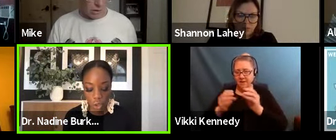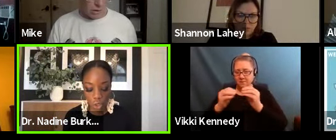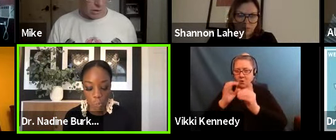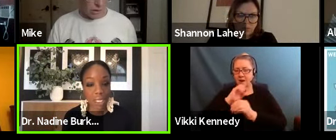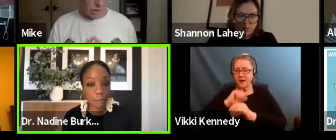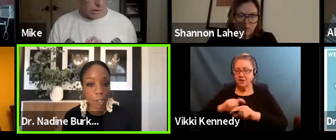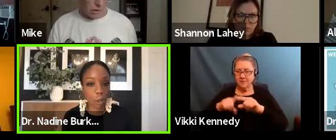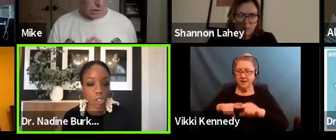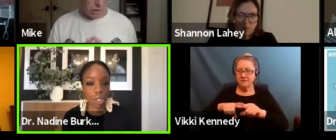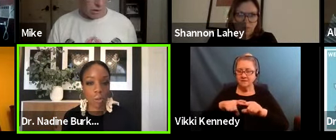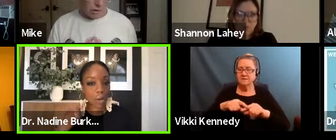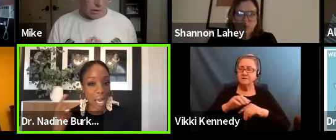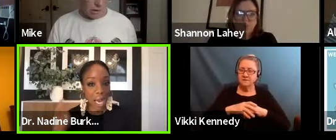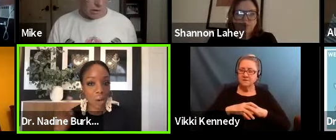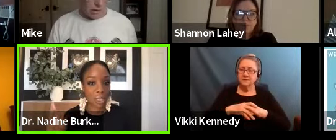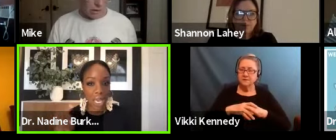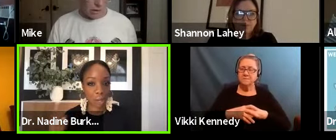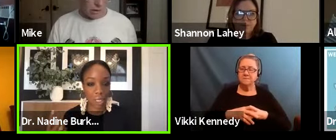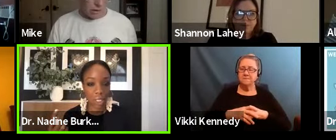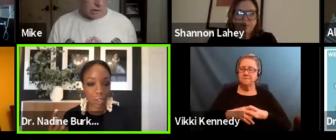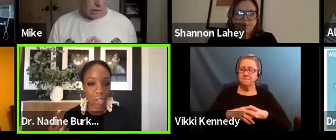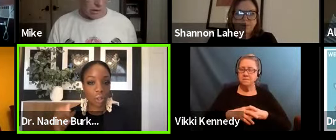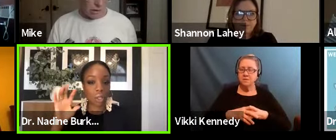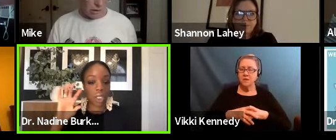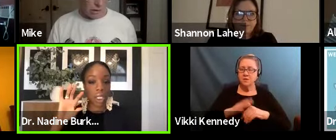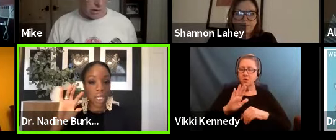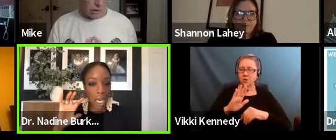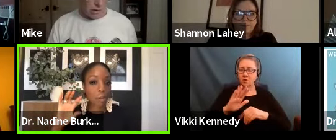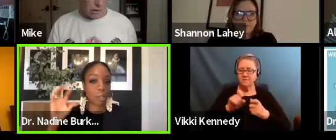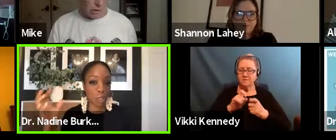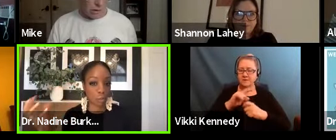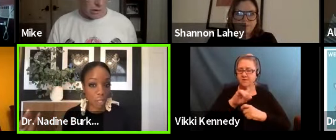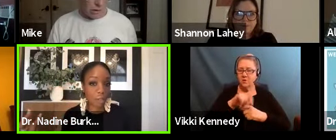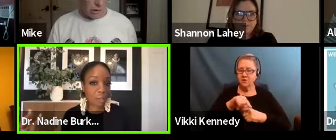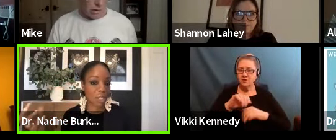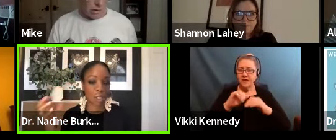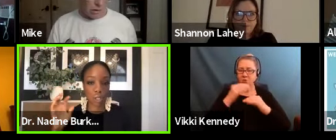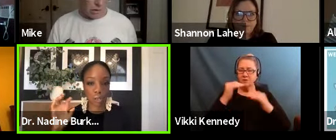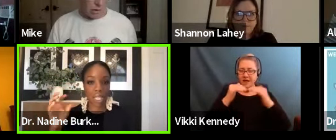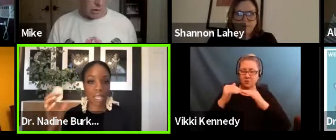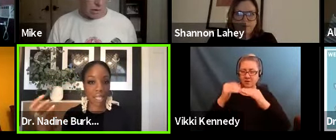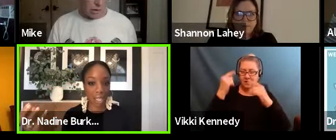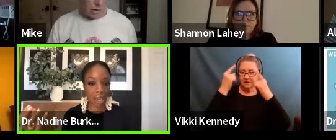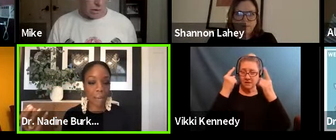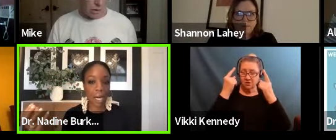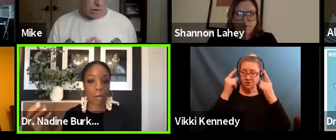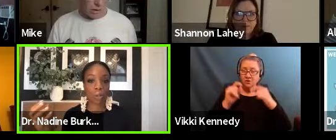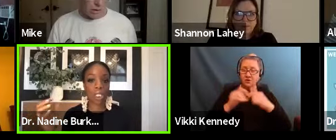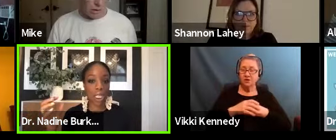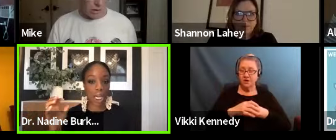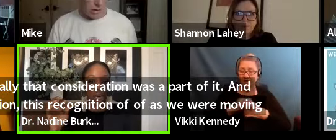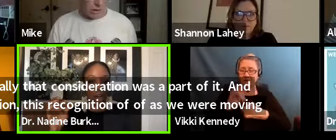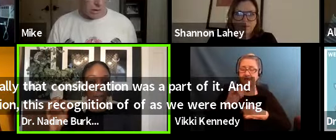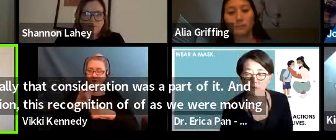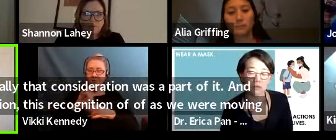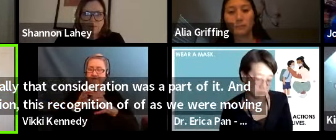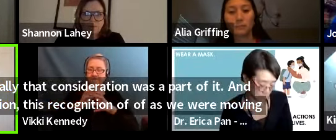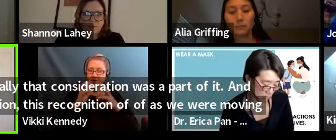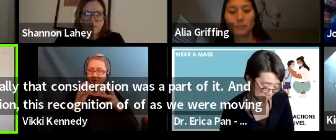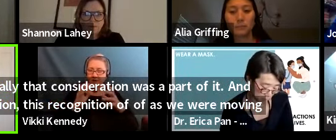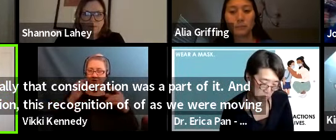to your specific question around how was equity considered, equity was very much considered in thinking about,